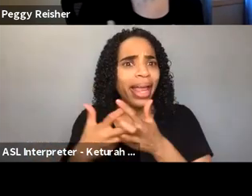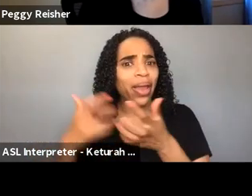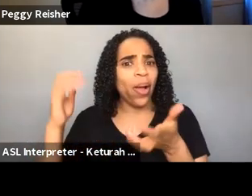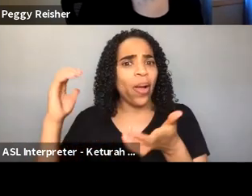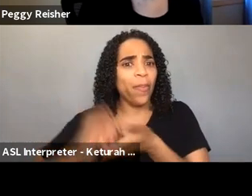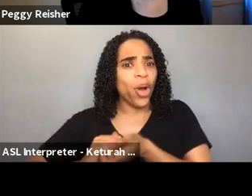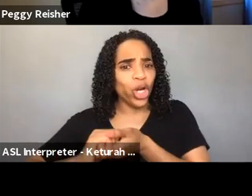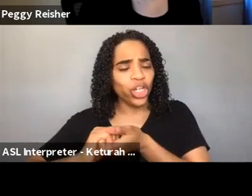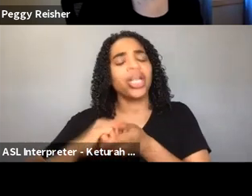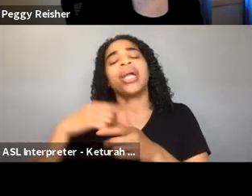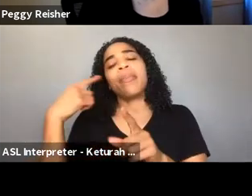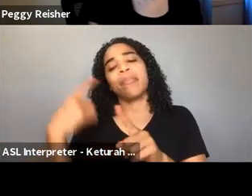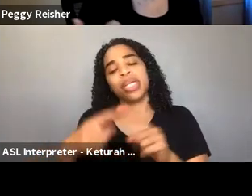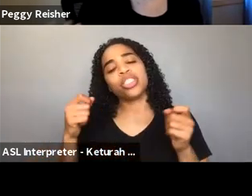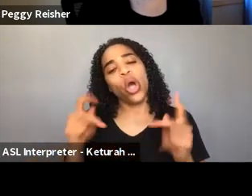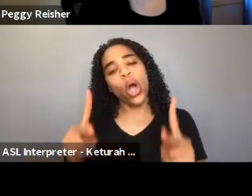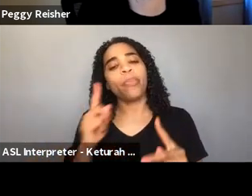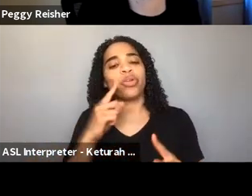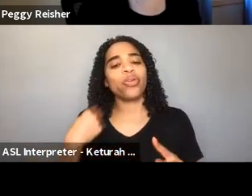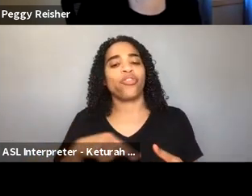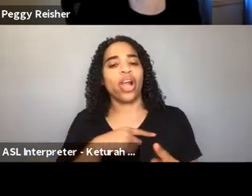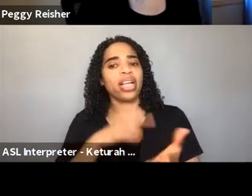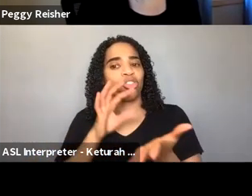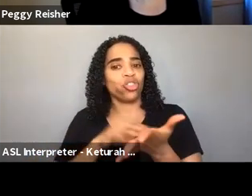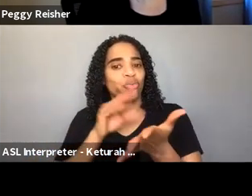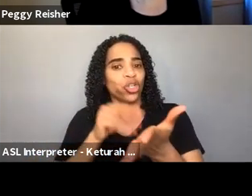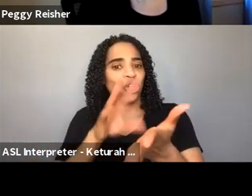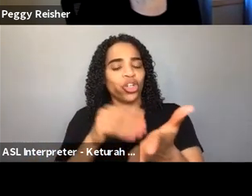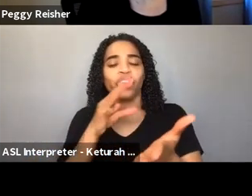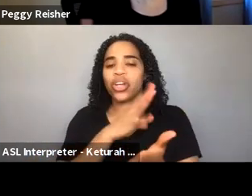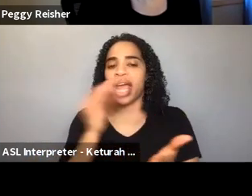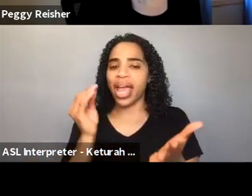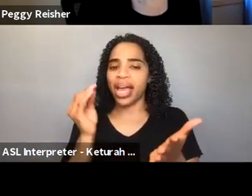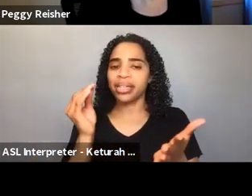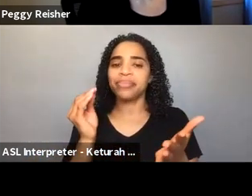And plus an opportunity for us to expand the